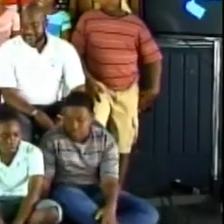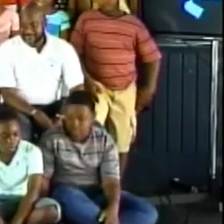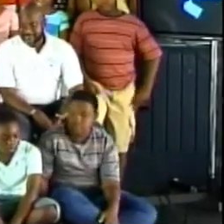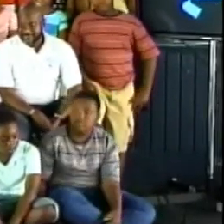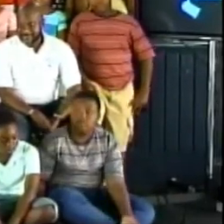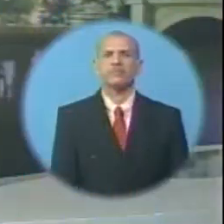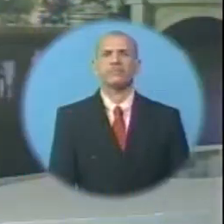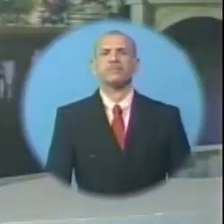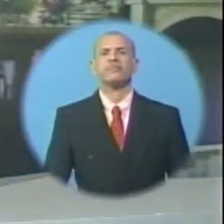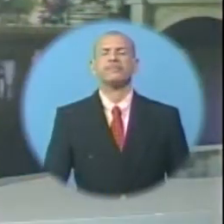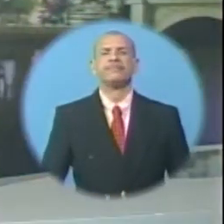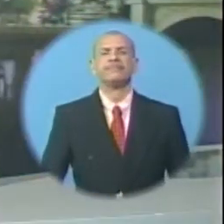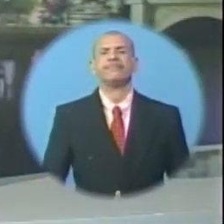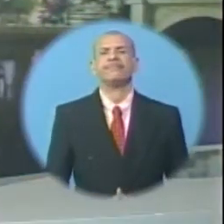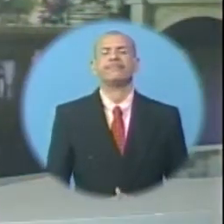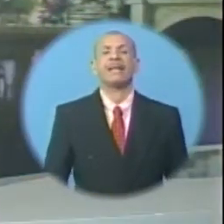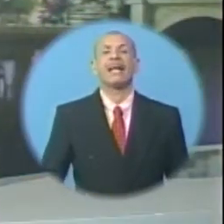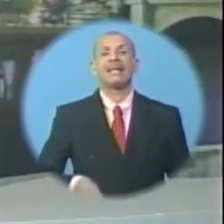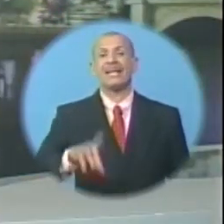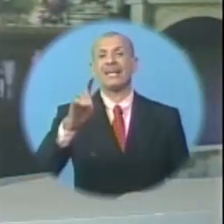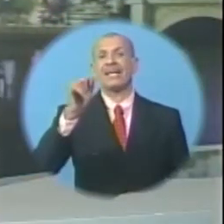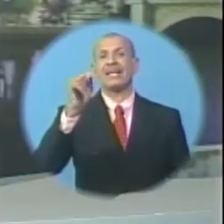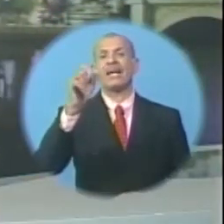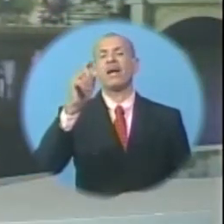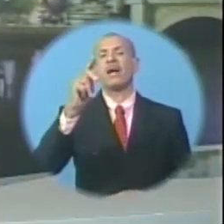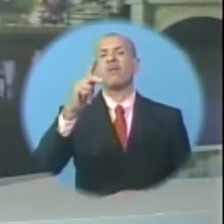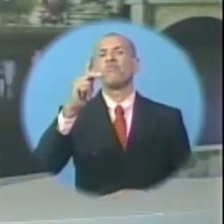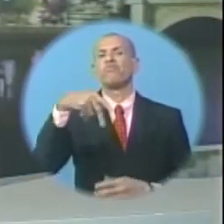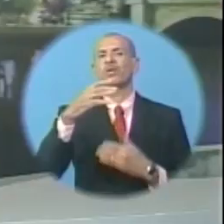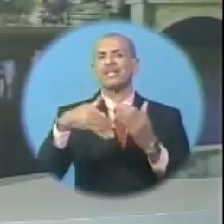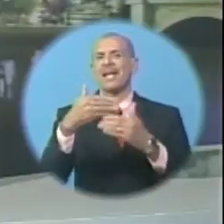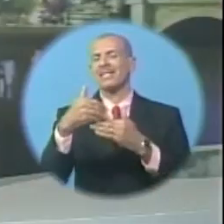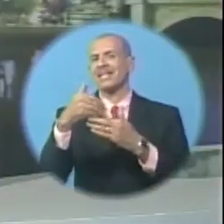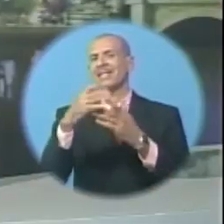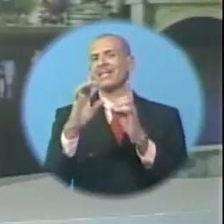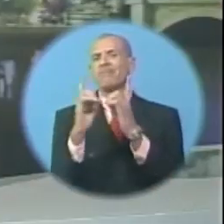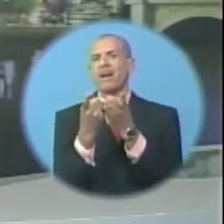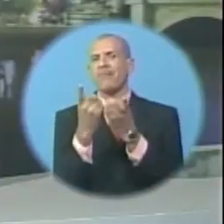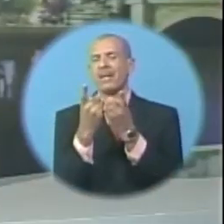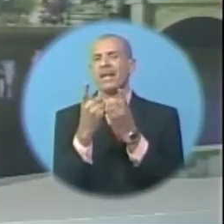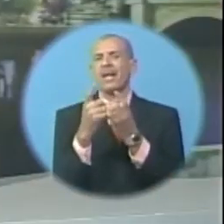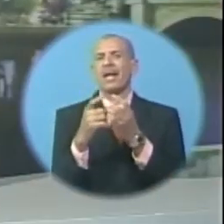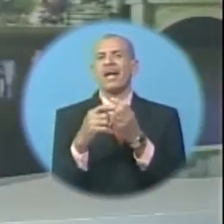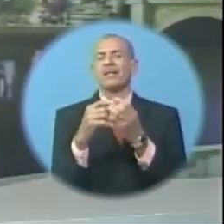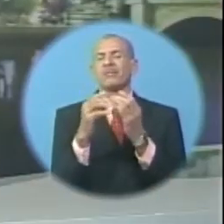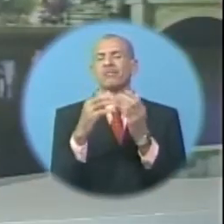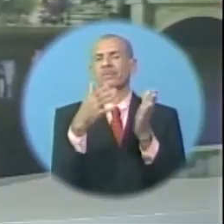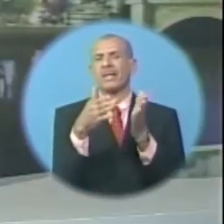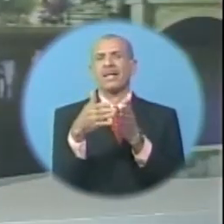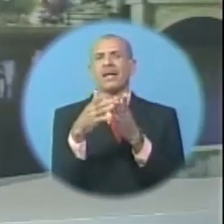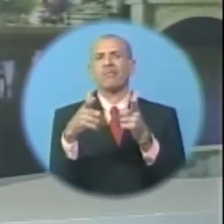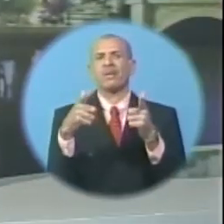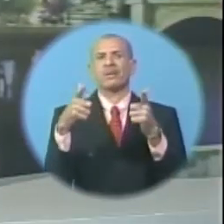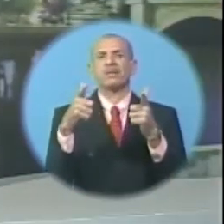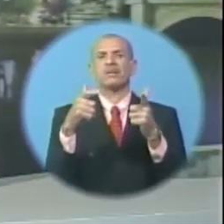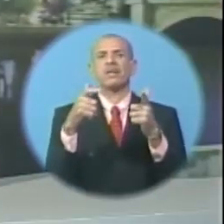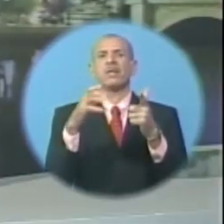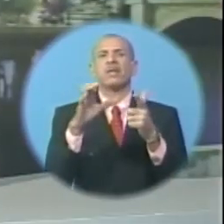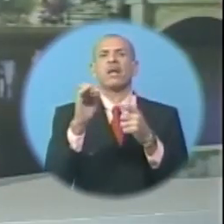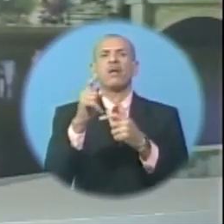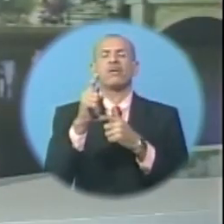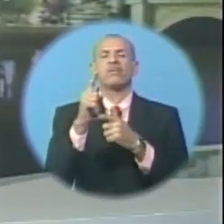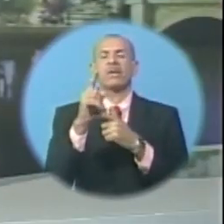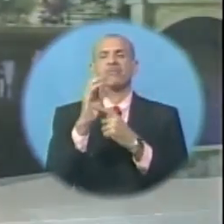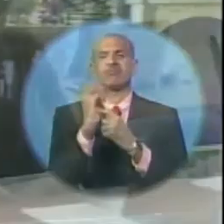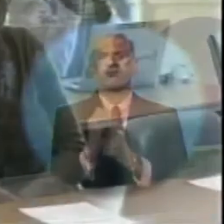CBC News. The Data Processing Department is building out a more robust cloud infrastructure for government. As it